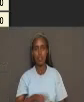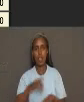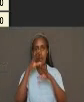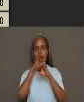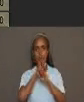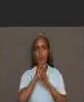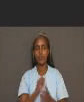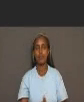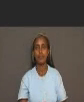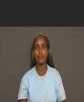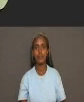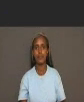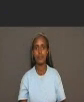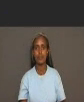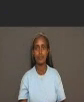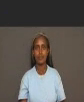time's up.